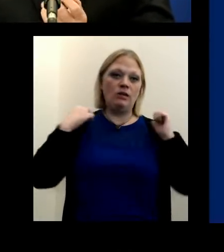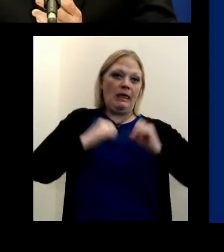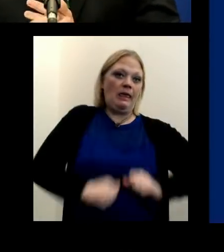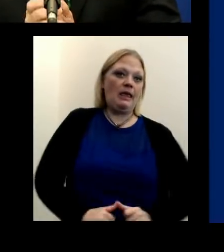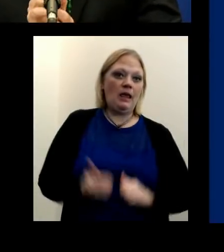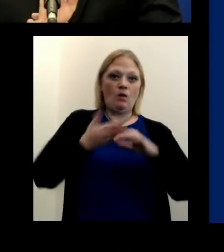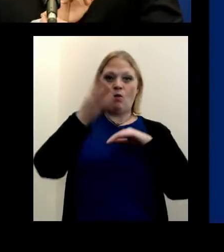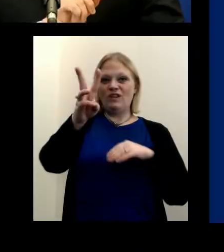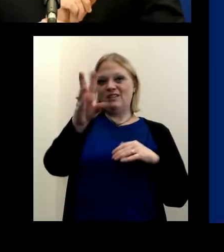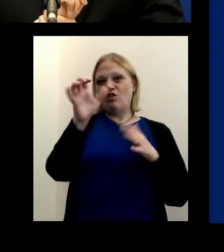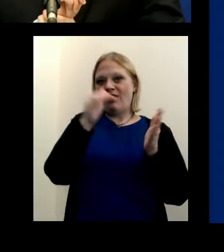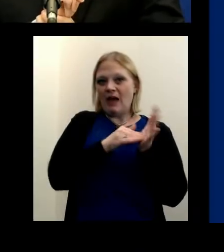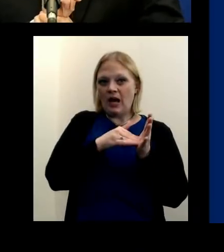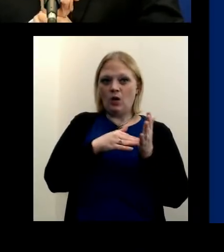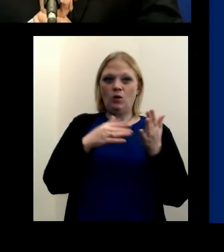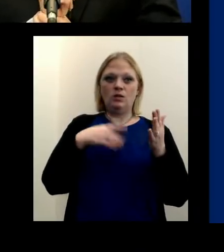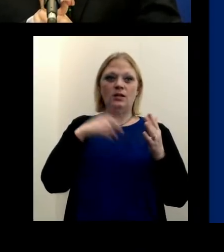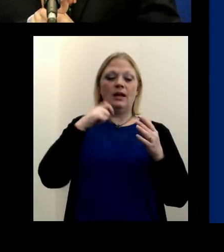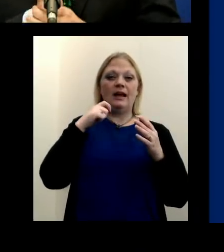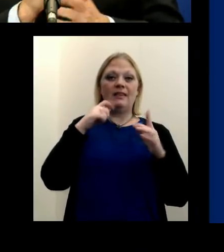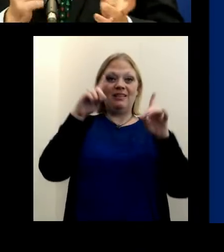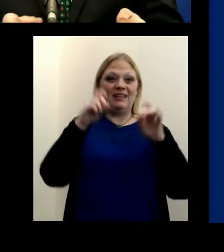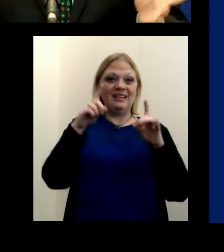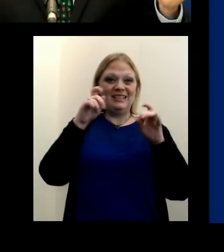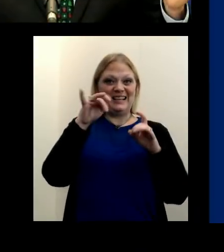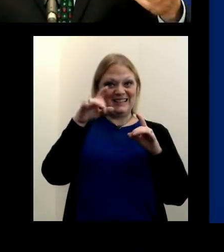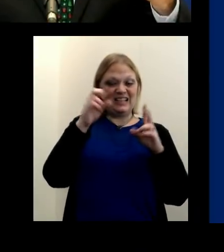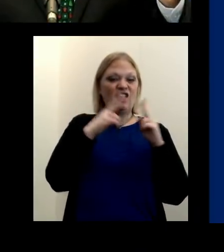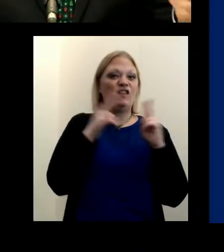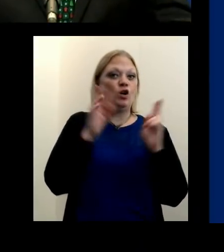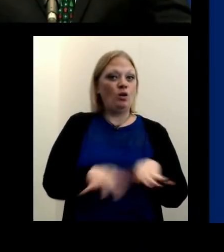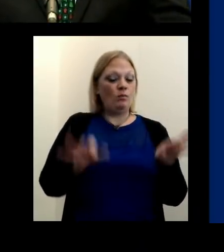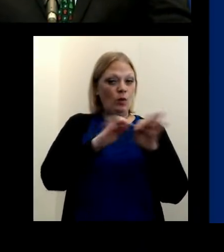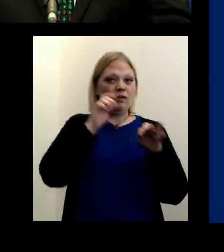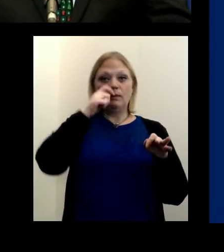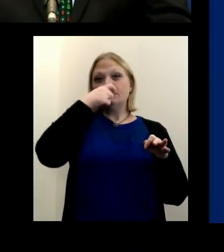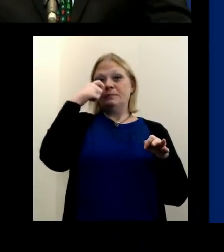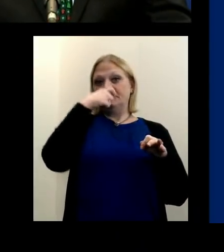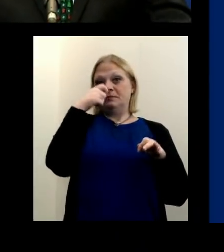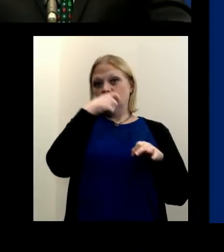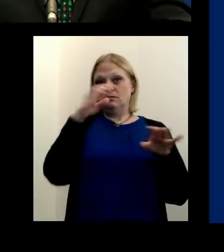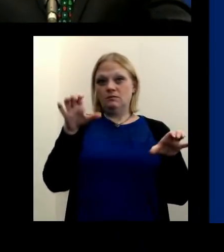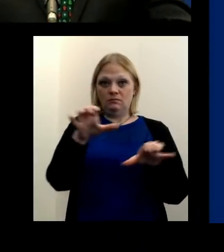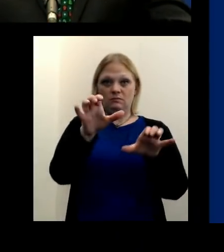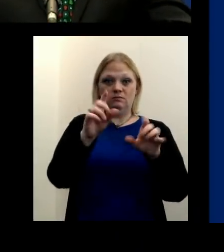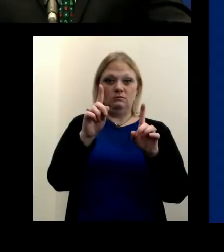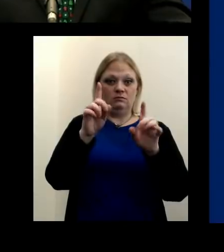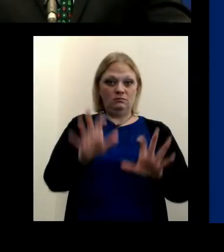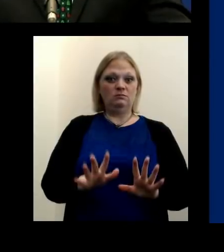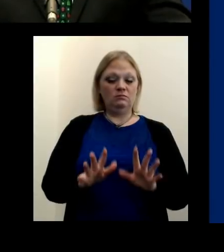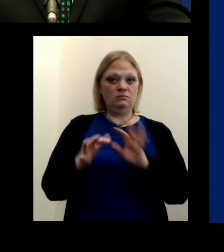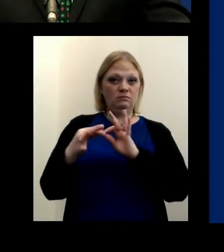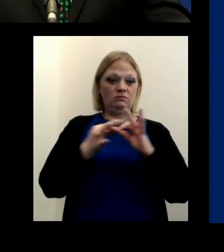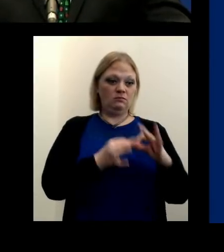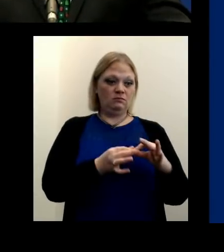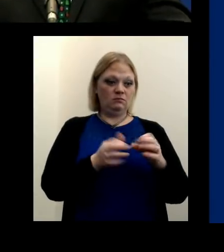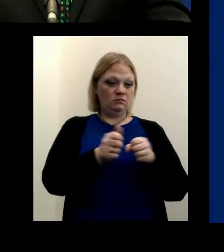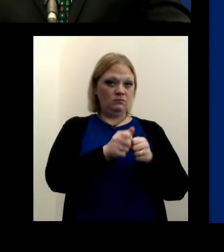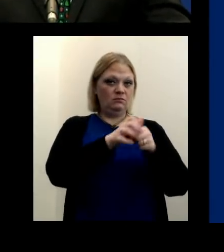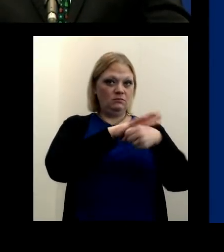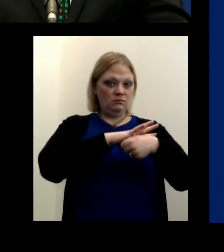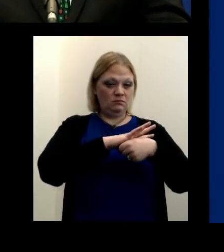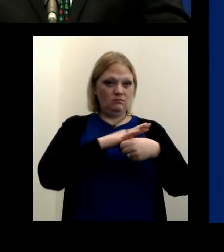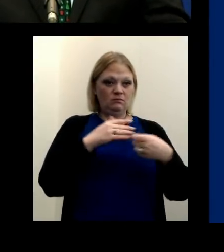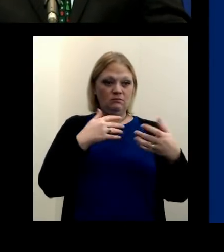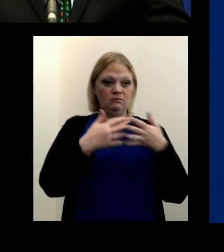over 600,000 gowns. And swab testing kits, very important for doing the the tests that we administer with regards to the COVID-19,